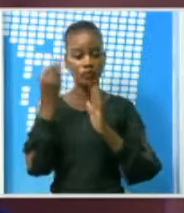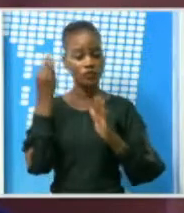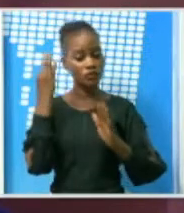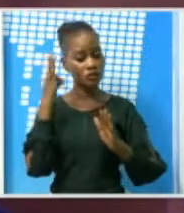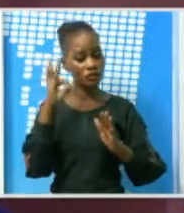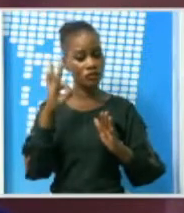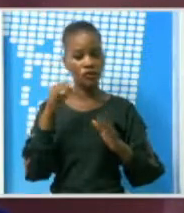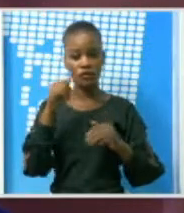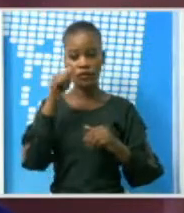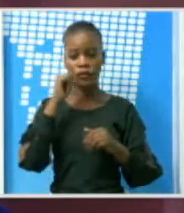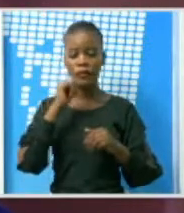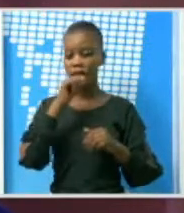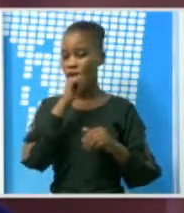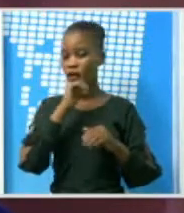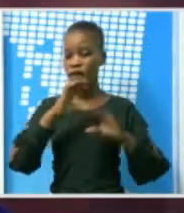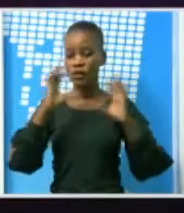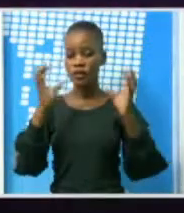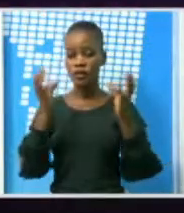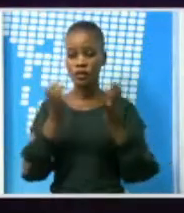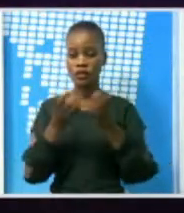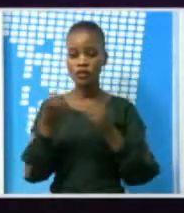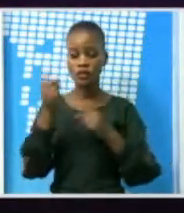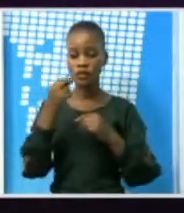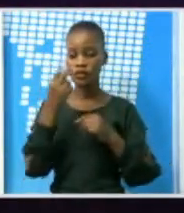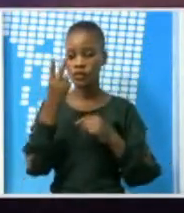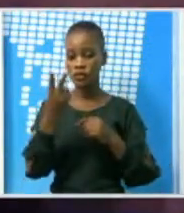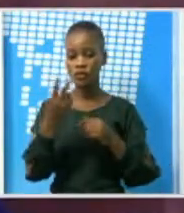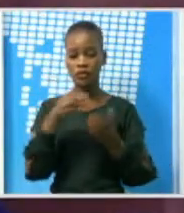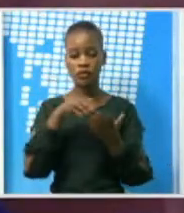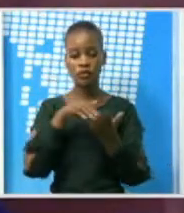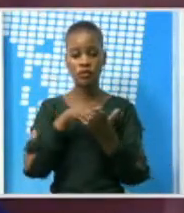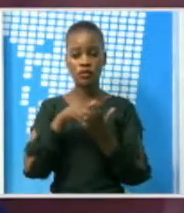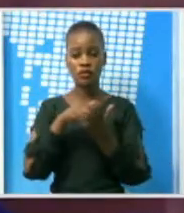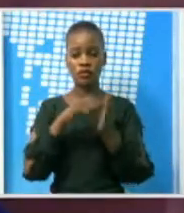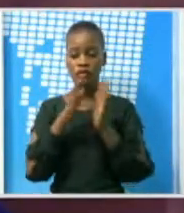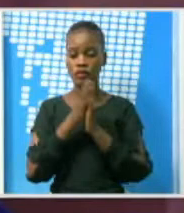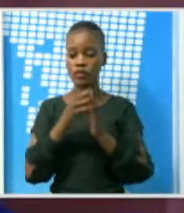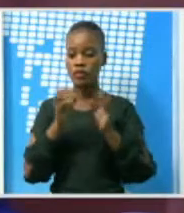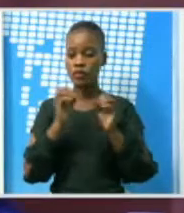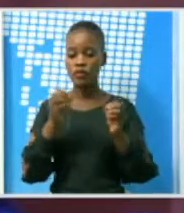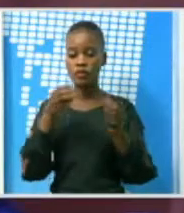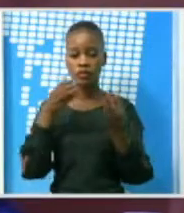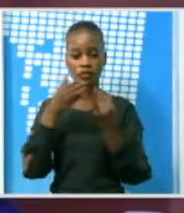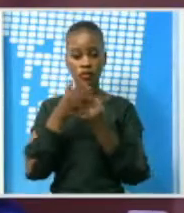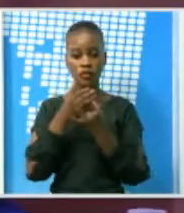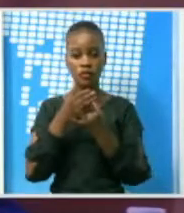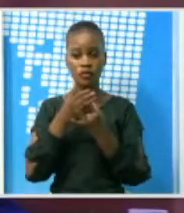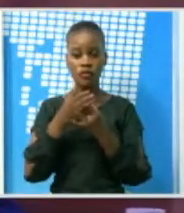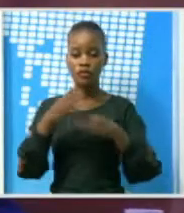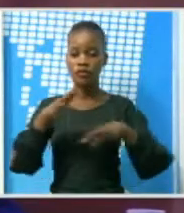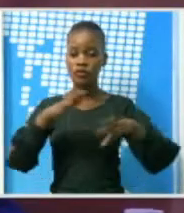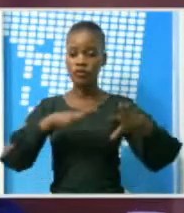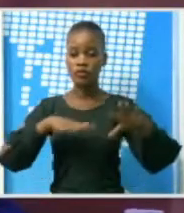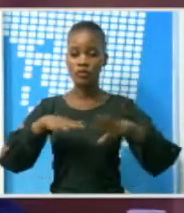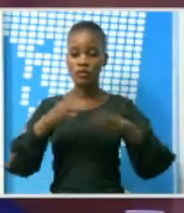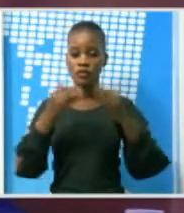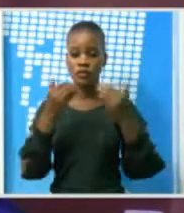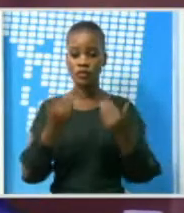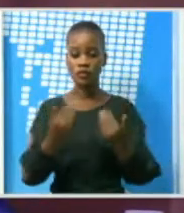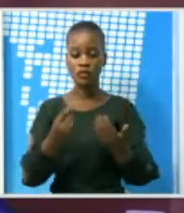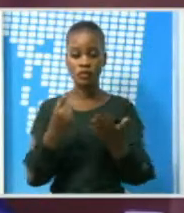If private companies find it too risky and don't want to go into a market like